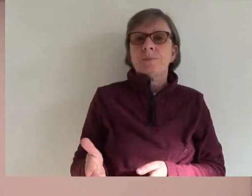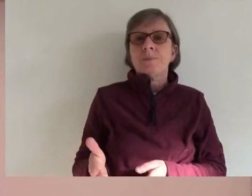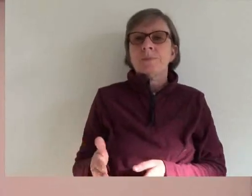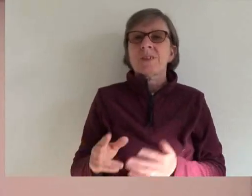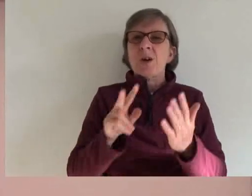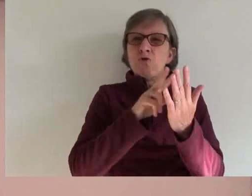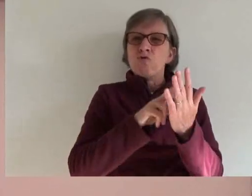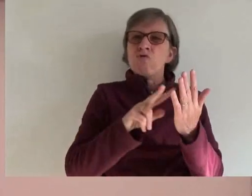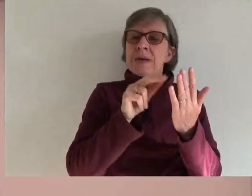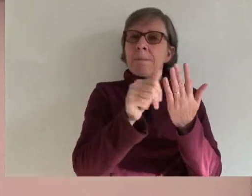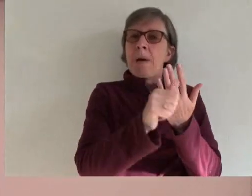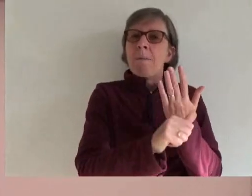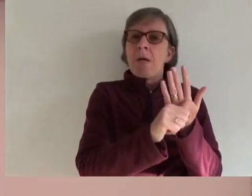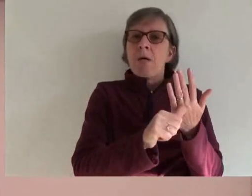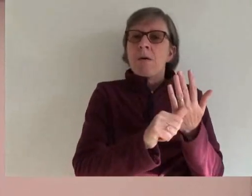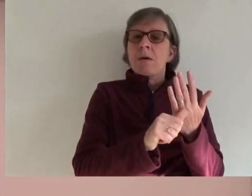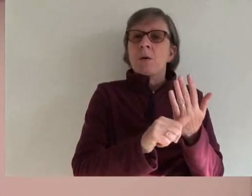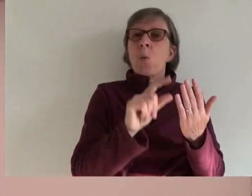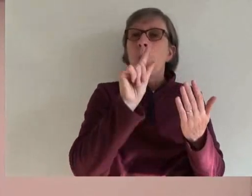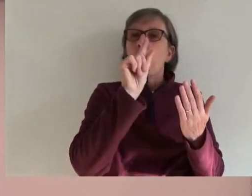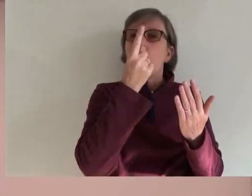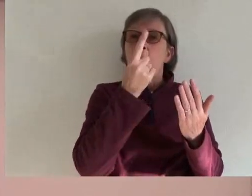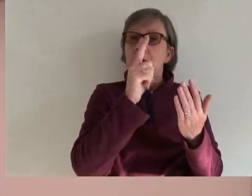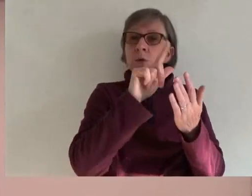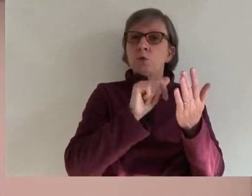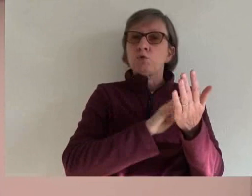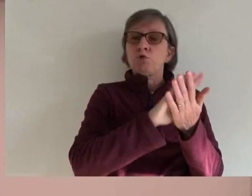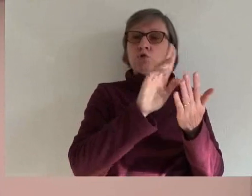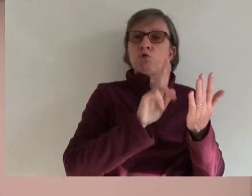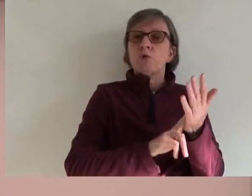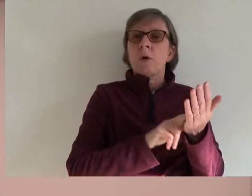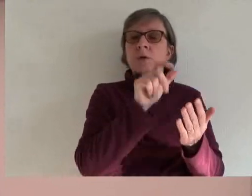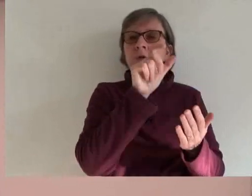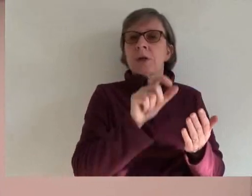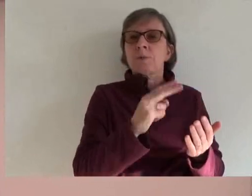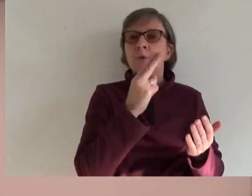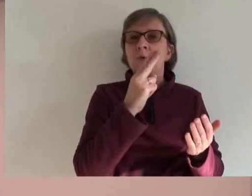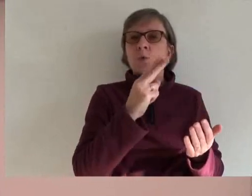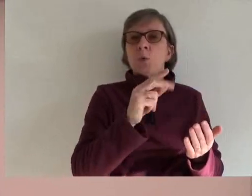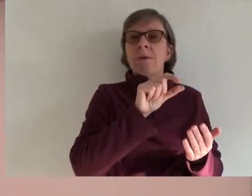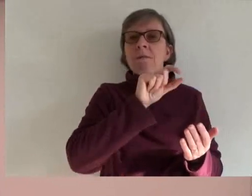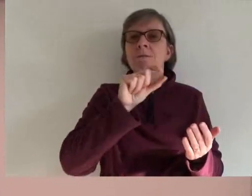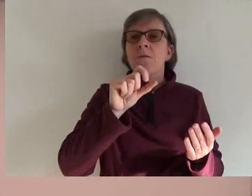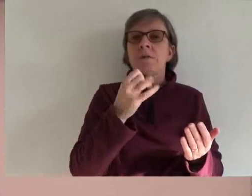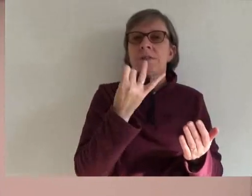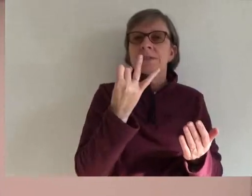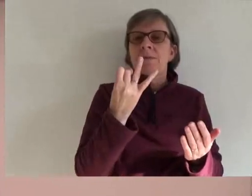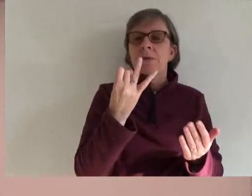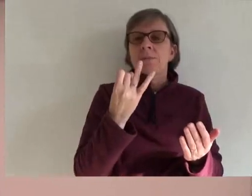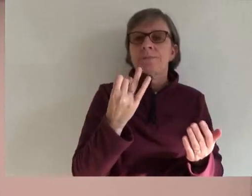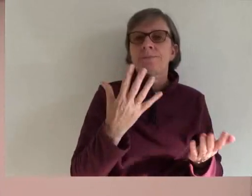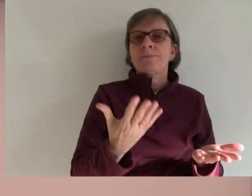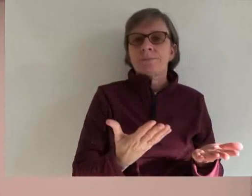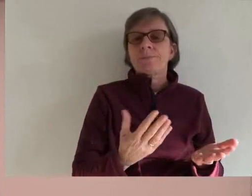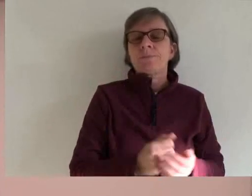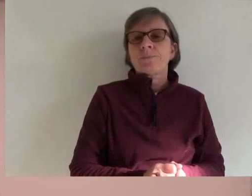we? And it's from the first letter of John, chapter 2, and verse 7.